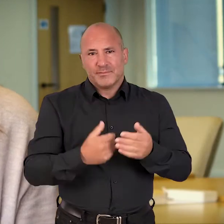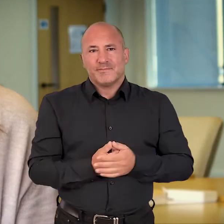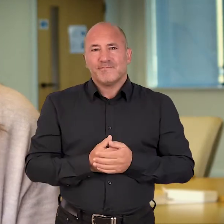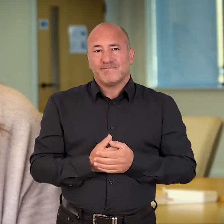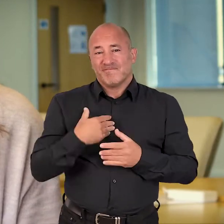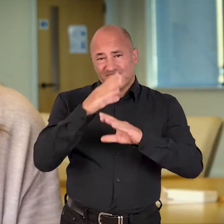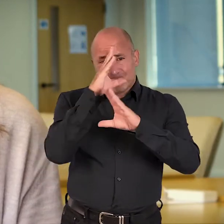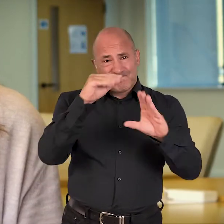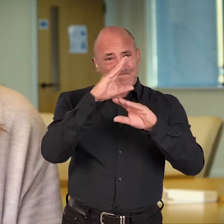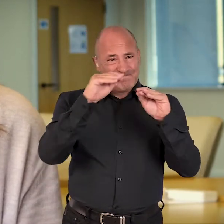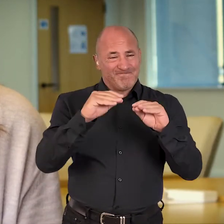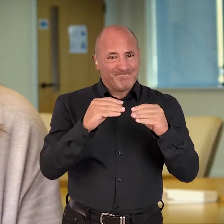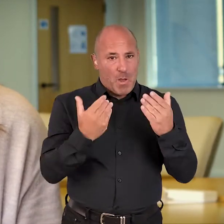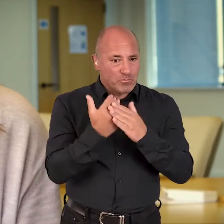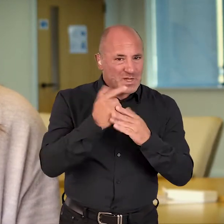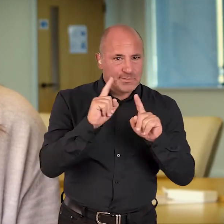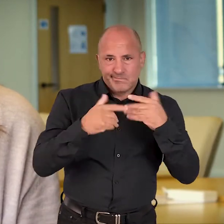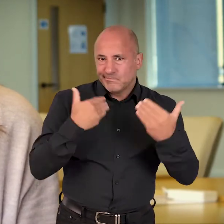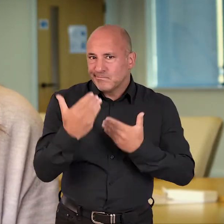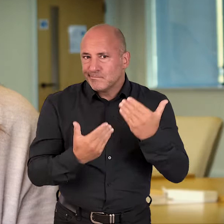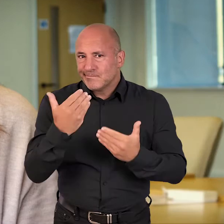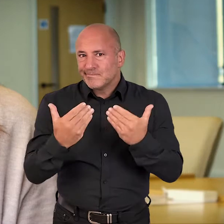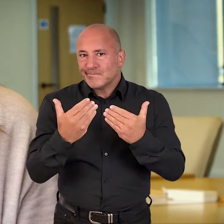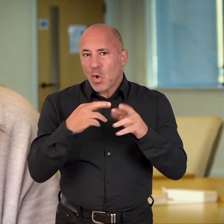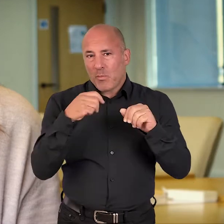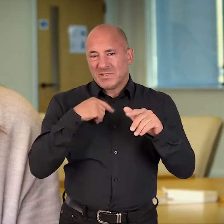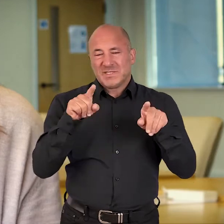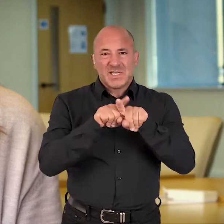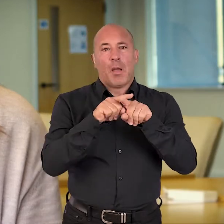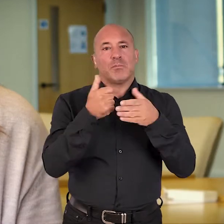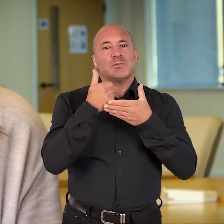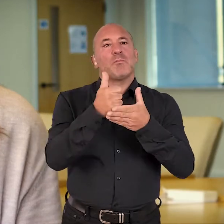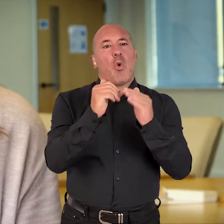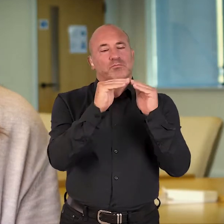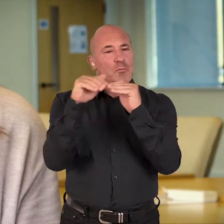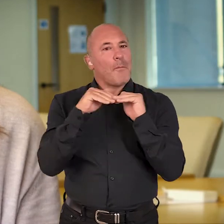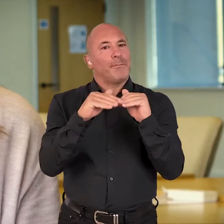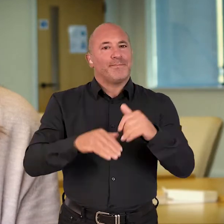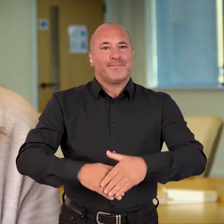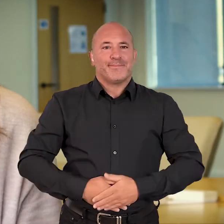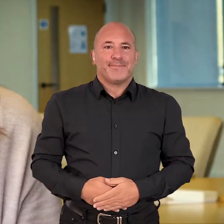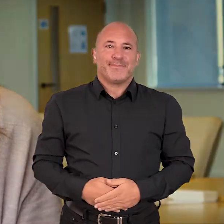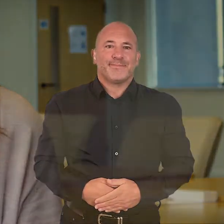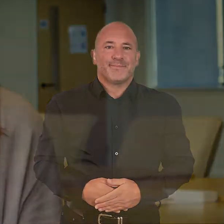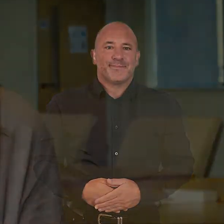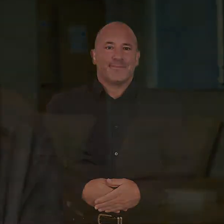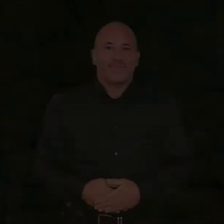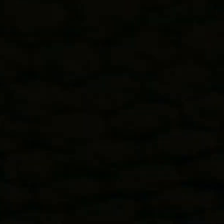commitment. We will keep beneficiaries in those countries updated on our progress in securing the same level of support for